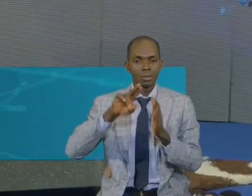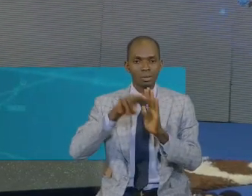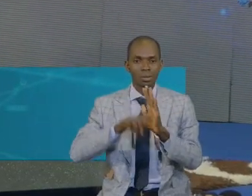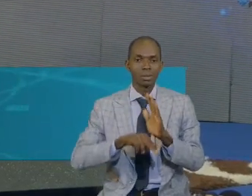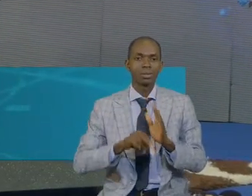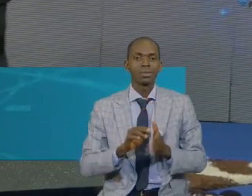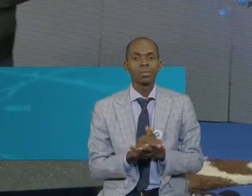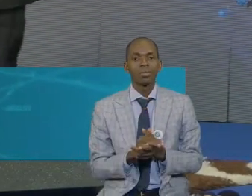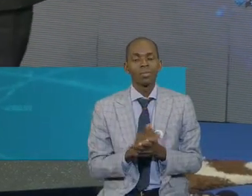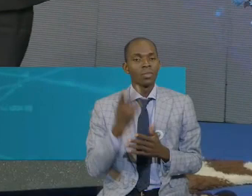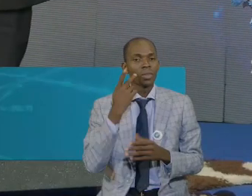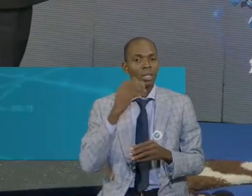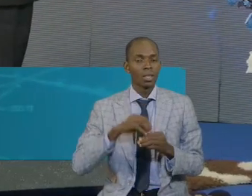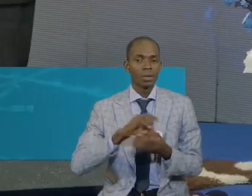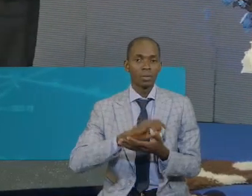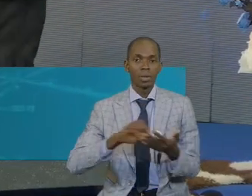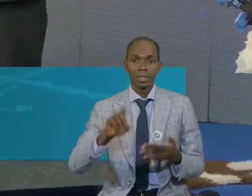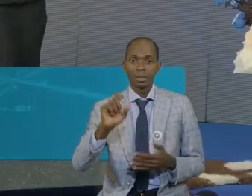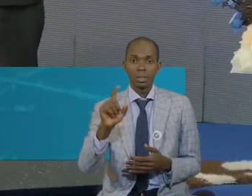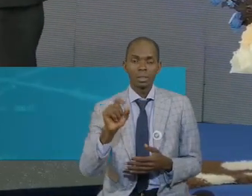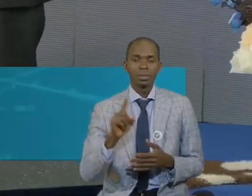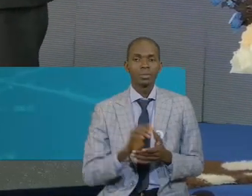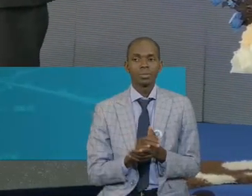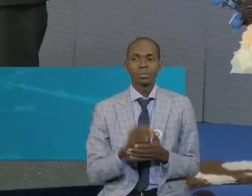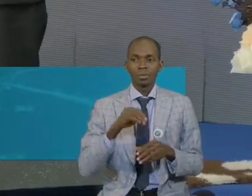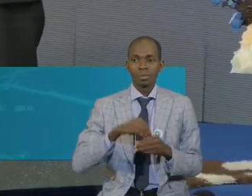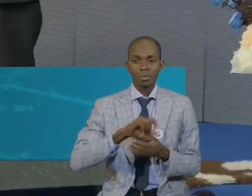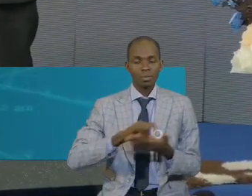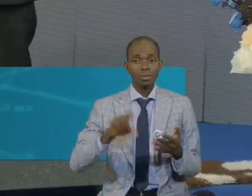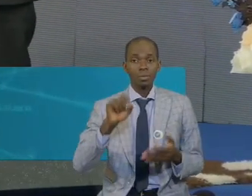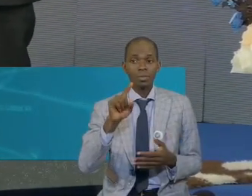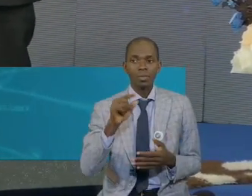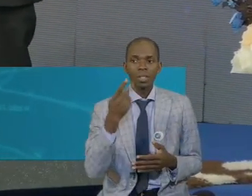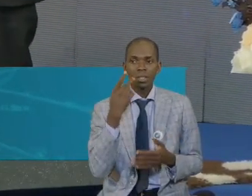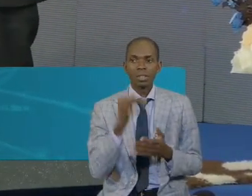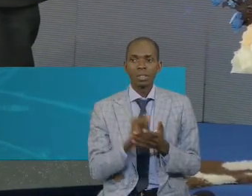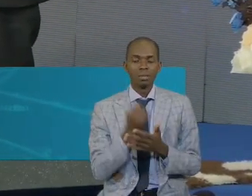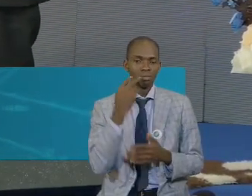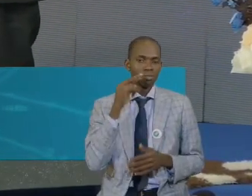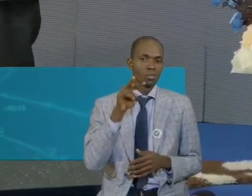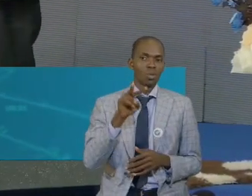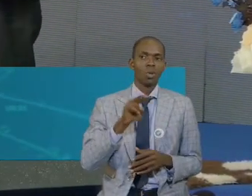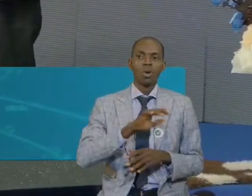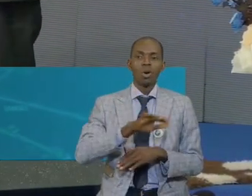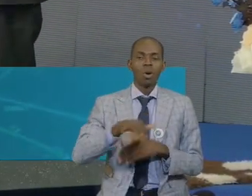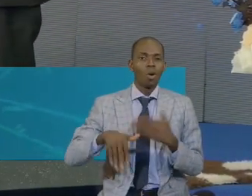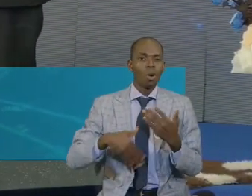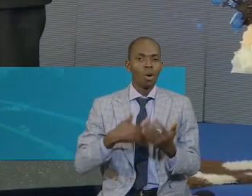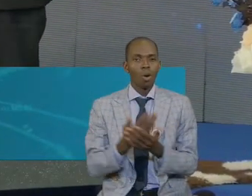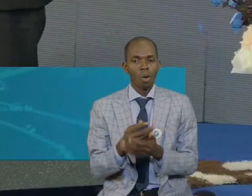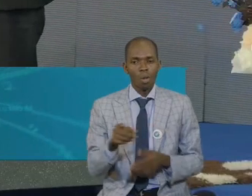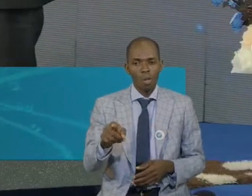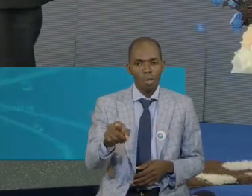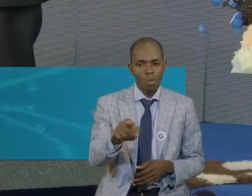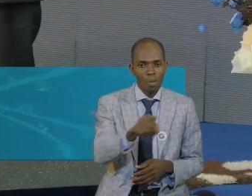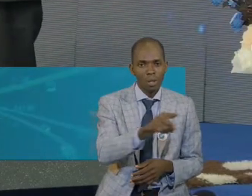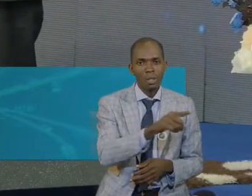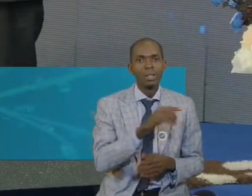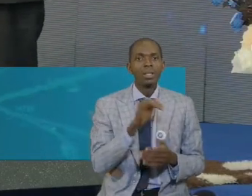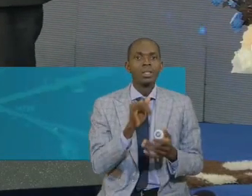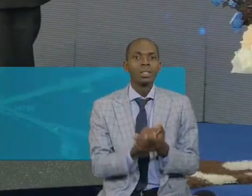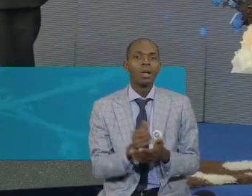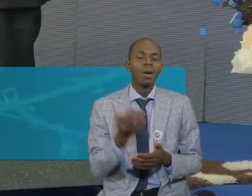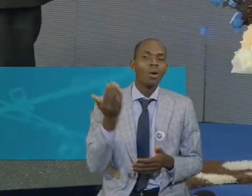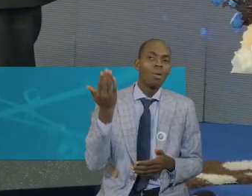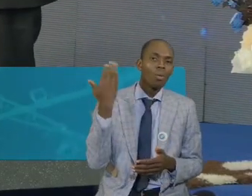Look at verse 11. In verse 11, "Behold, all they that were incensed against